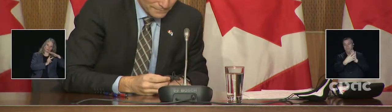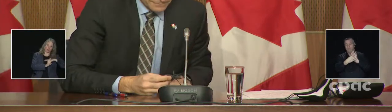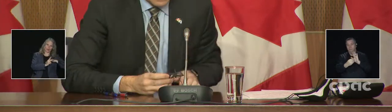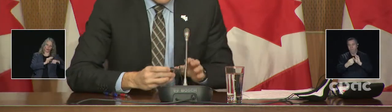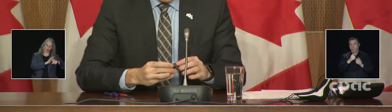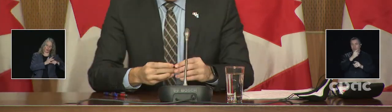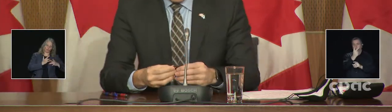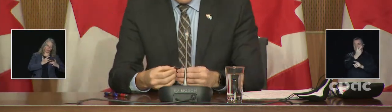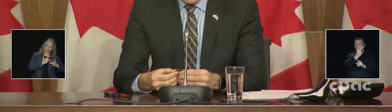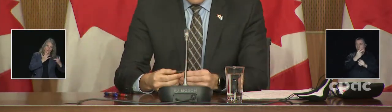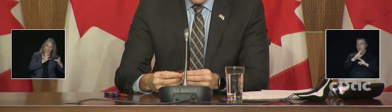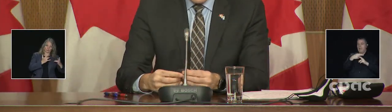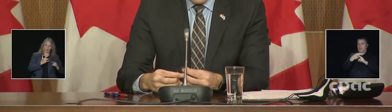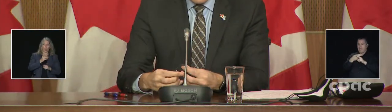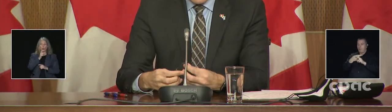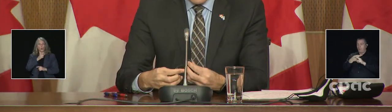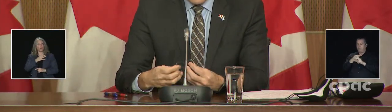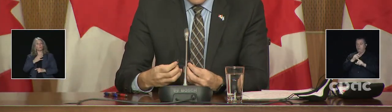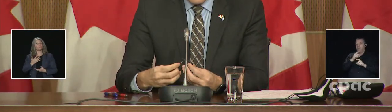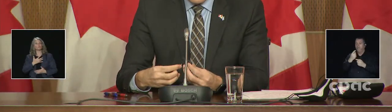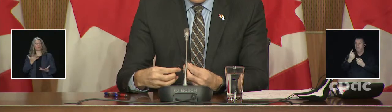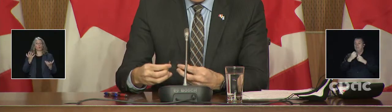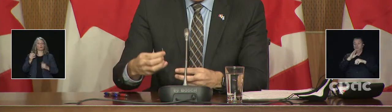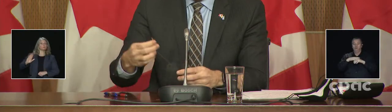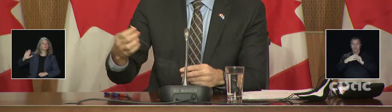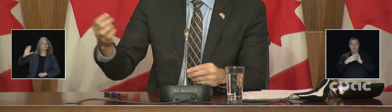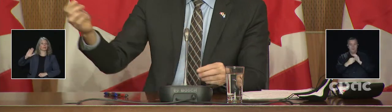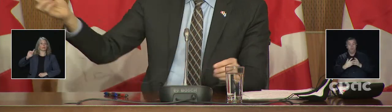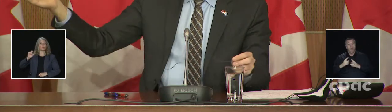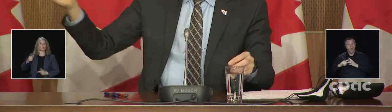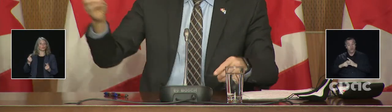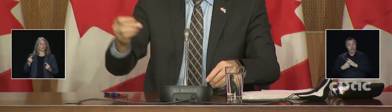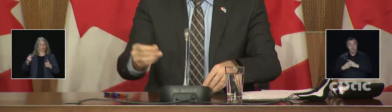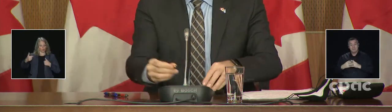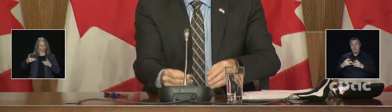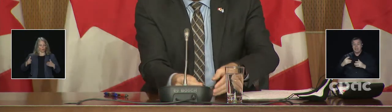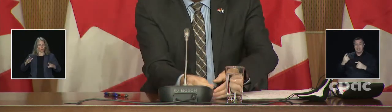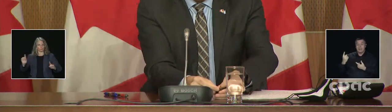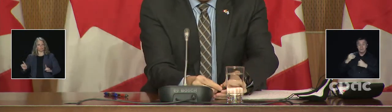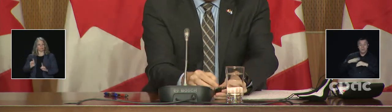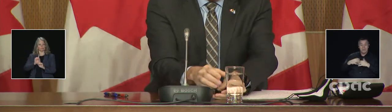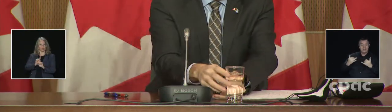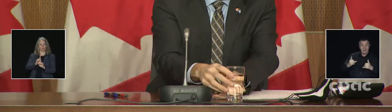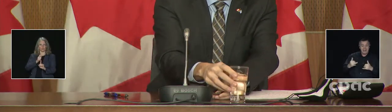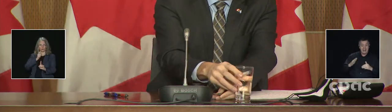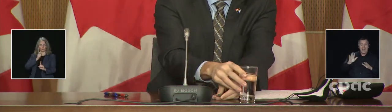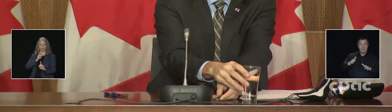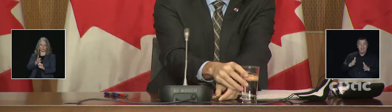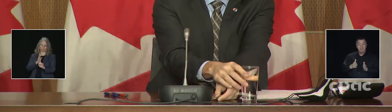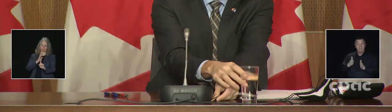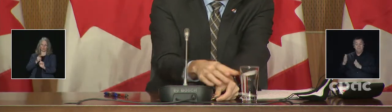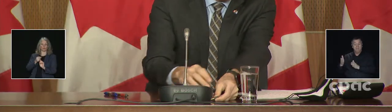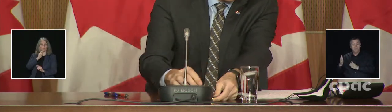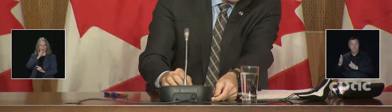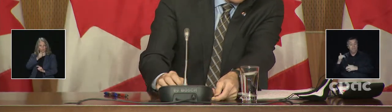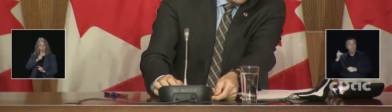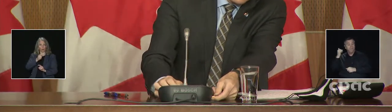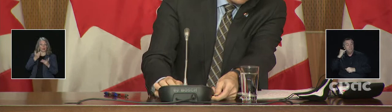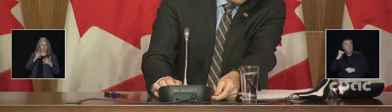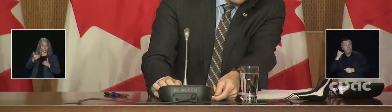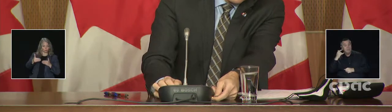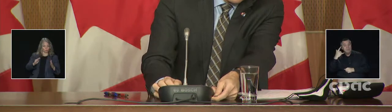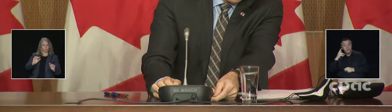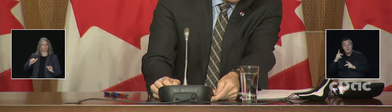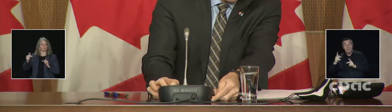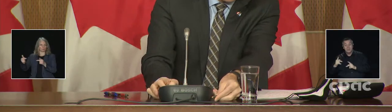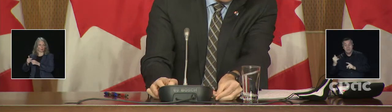who would like to ask a question will go to the microphones, and then after that we will go to the operator and people joining us by phone.